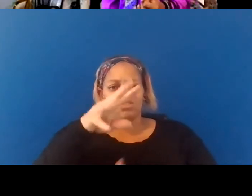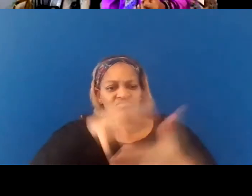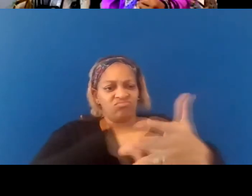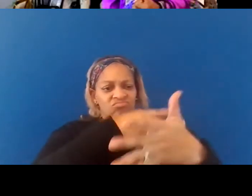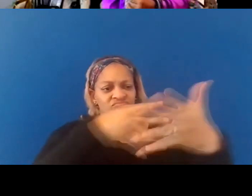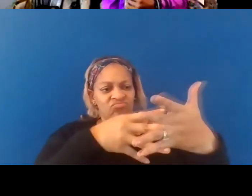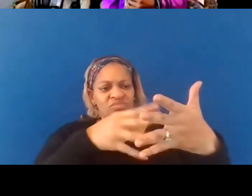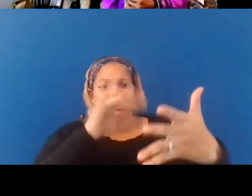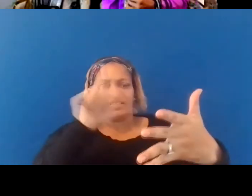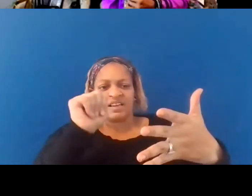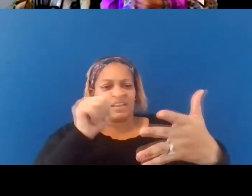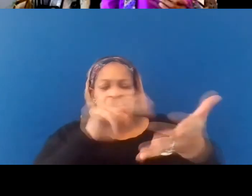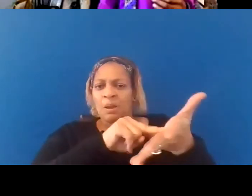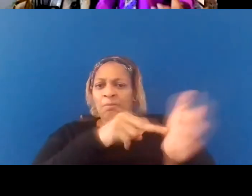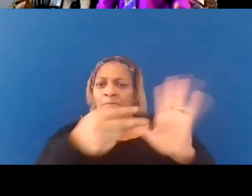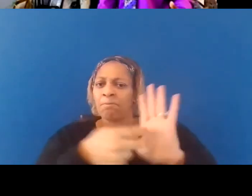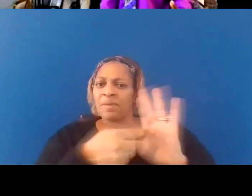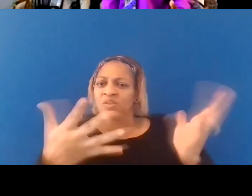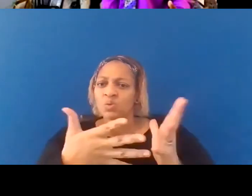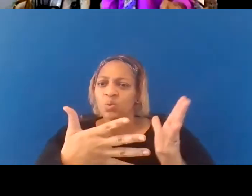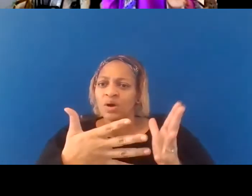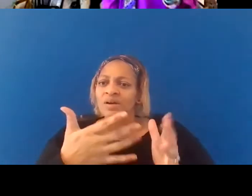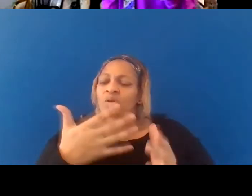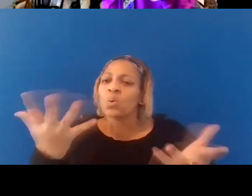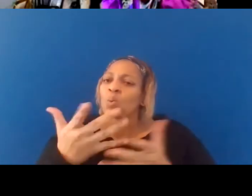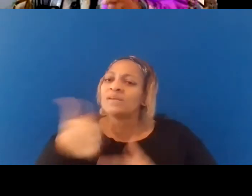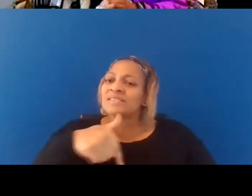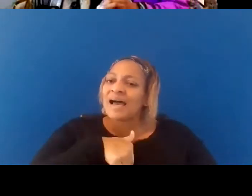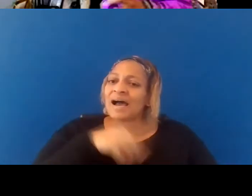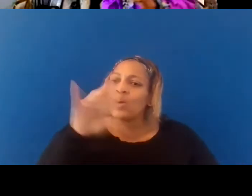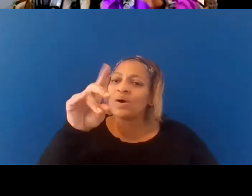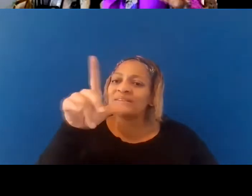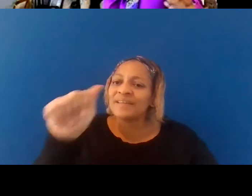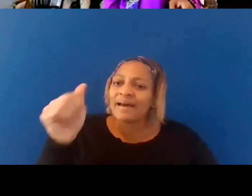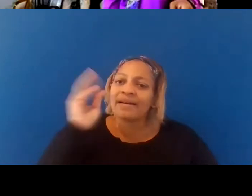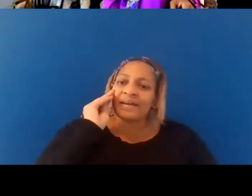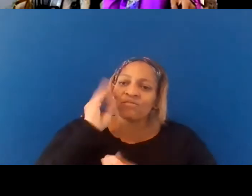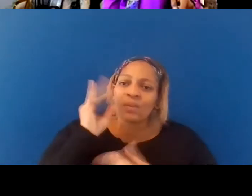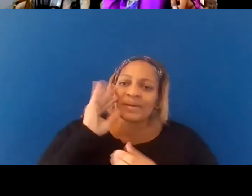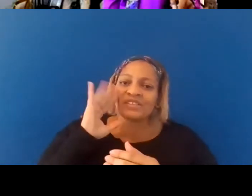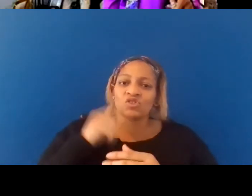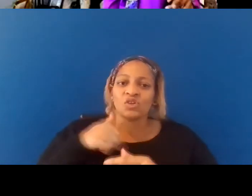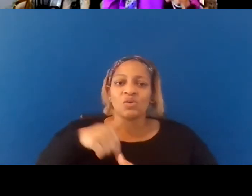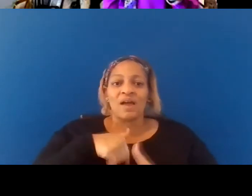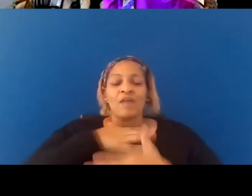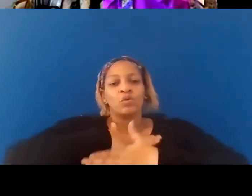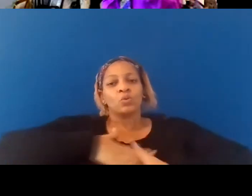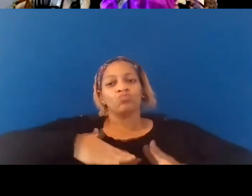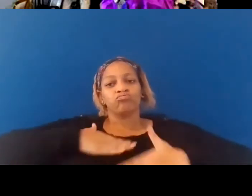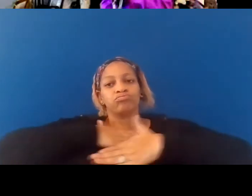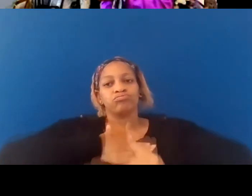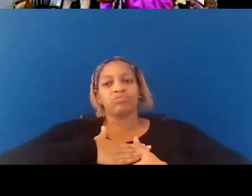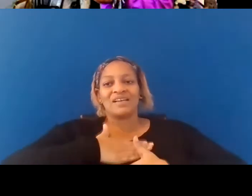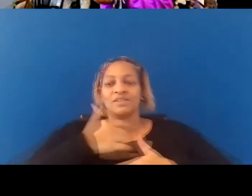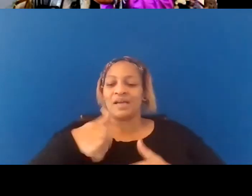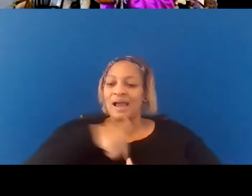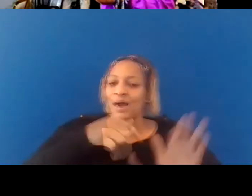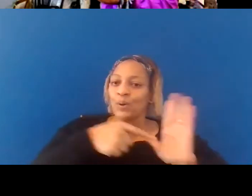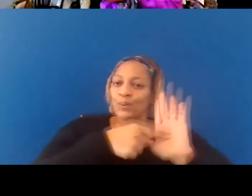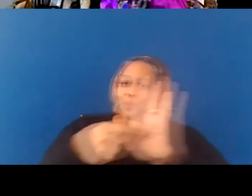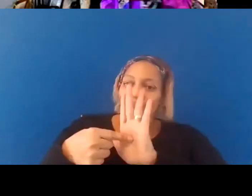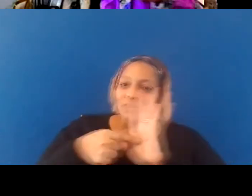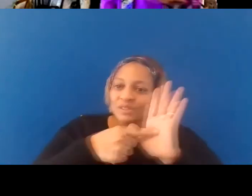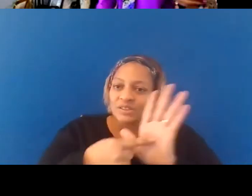spiritual practices? What is the data of our appreciation indicating? The data of our